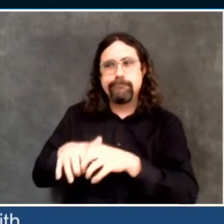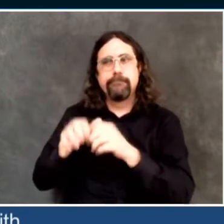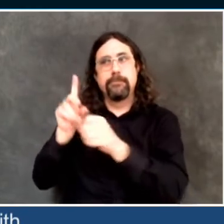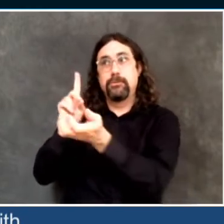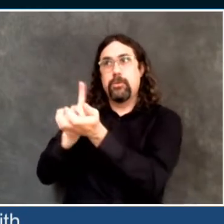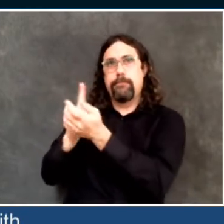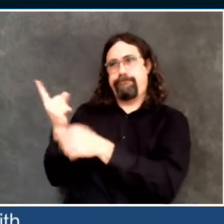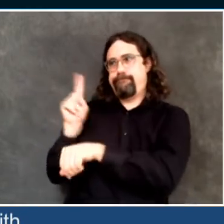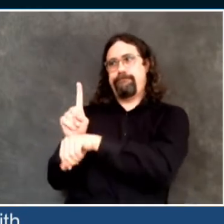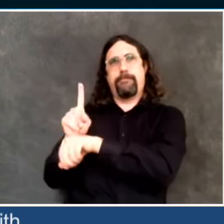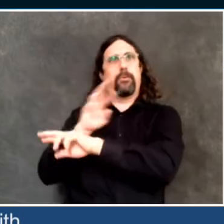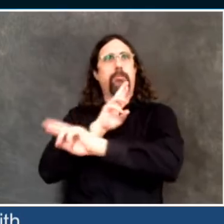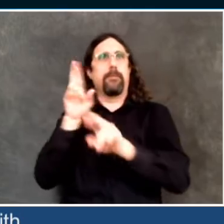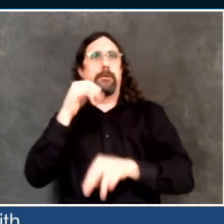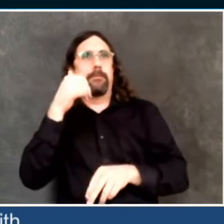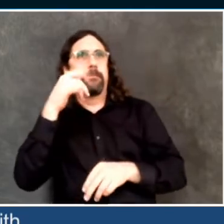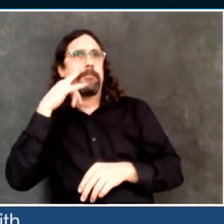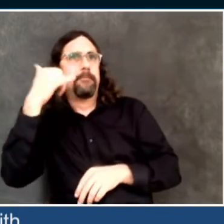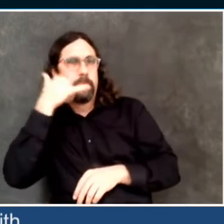do.